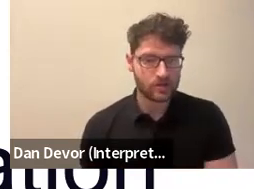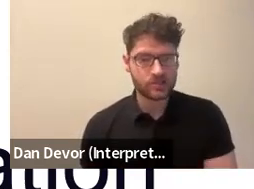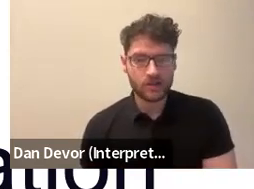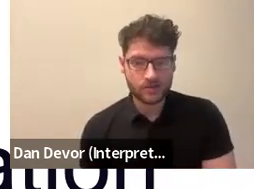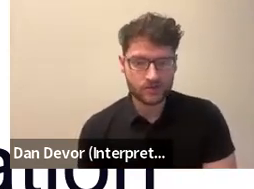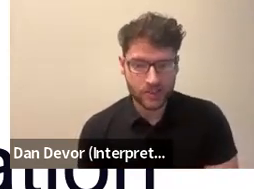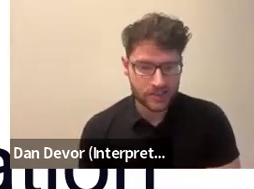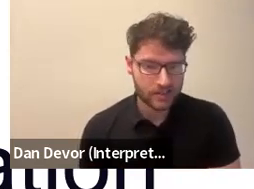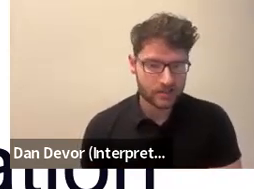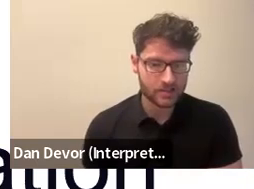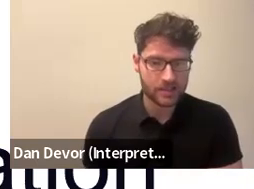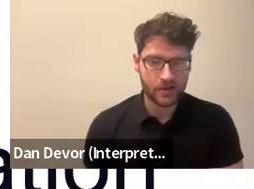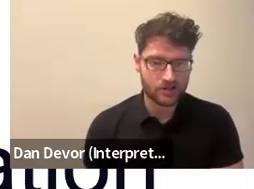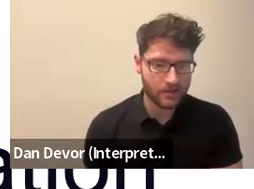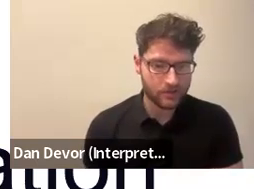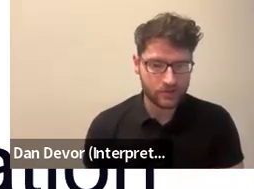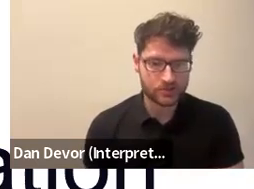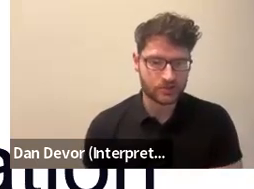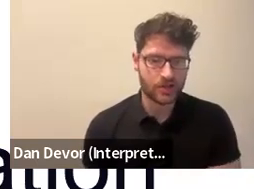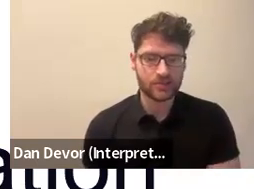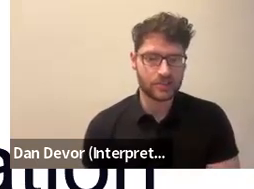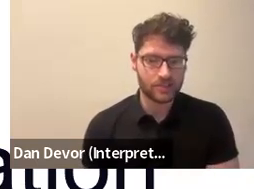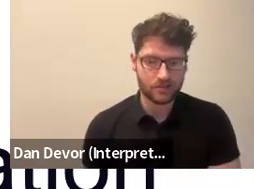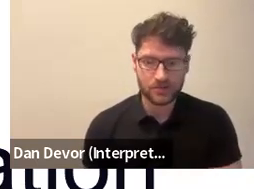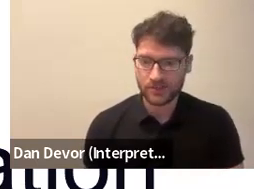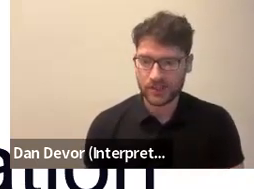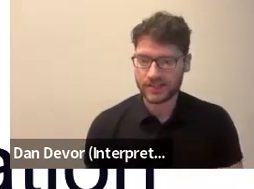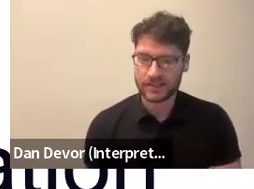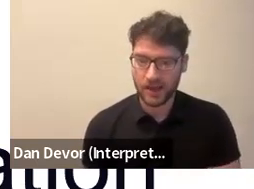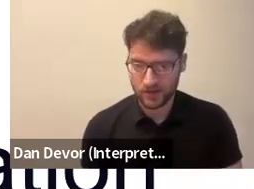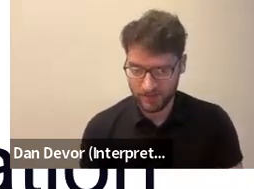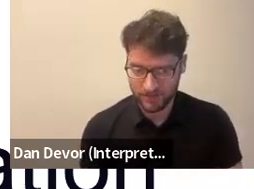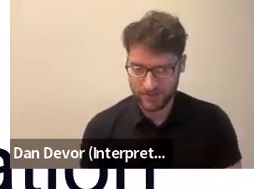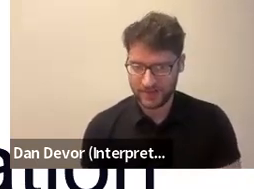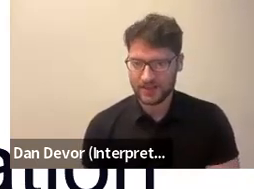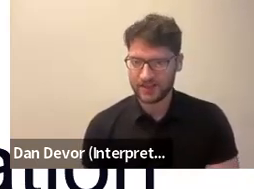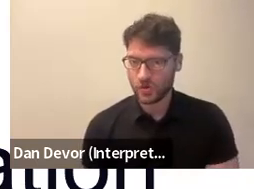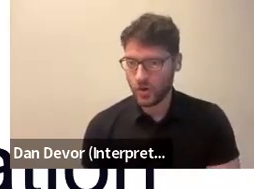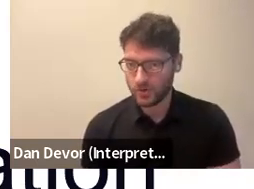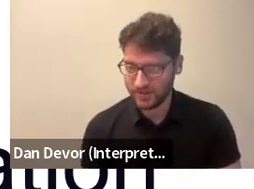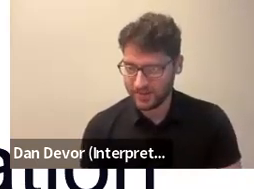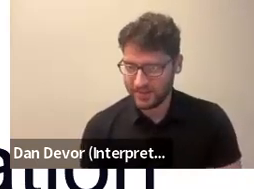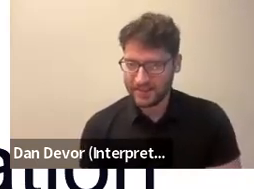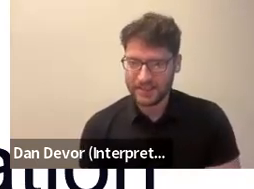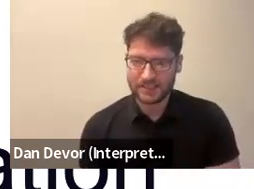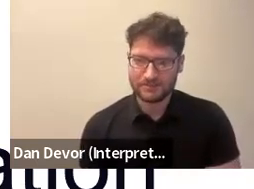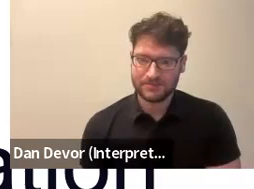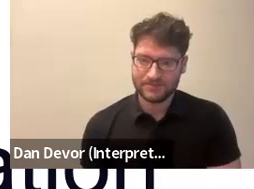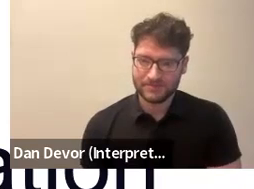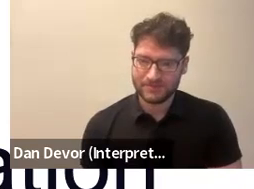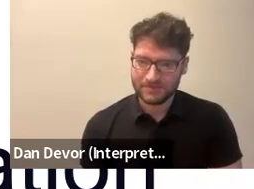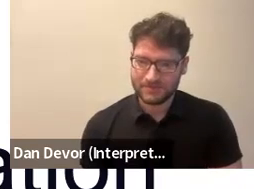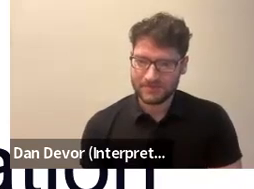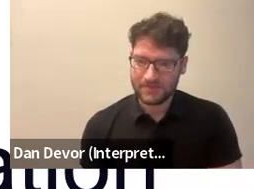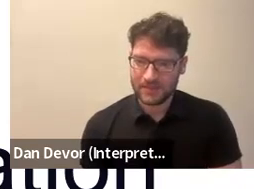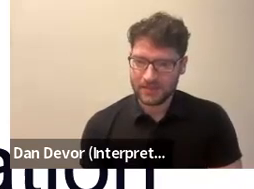we should try ourselves to forget that they are deaf. We should try to teach them to forget that they are deaf. That's a quote.